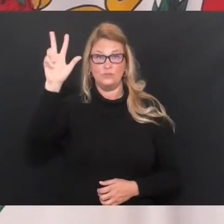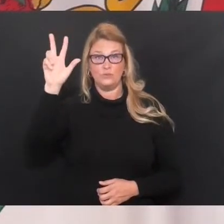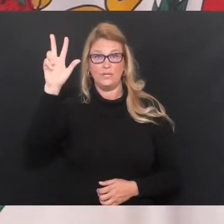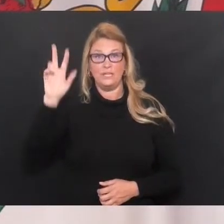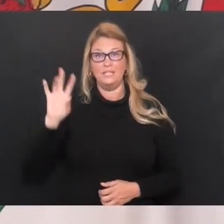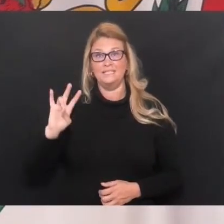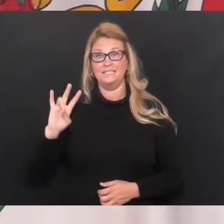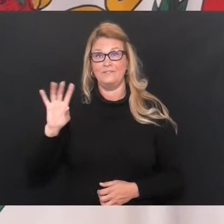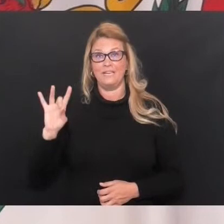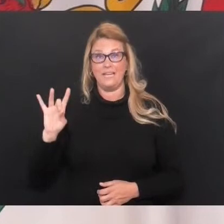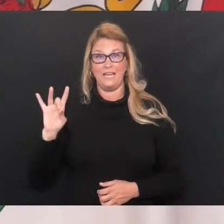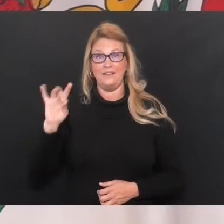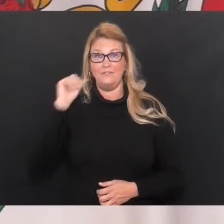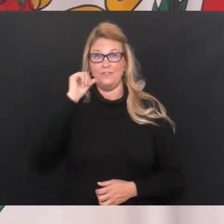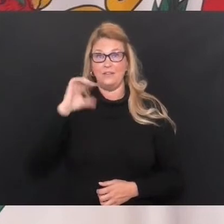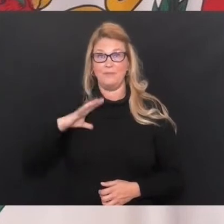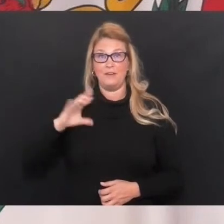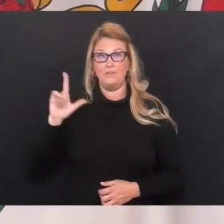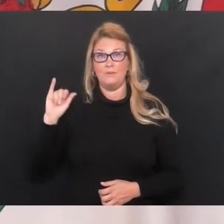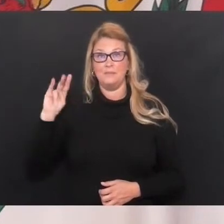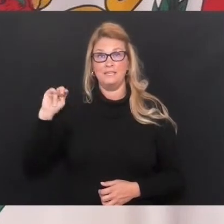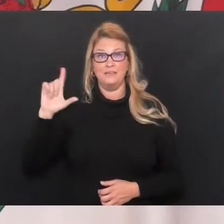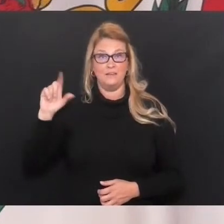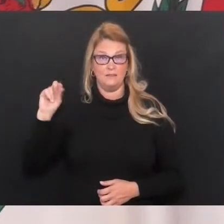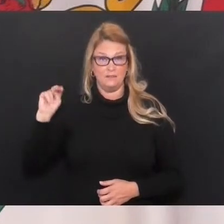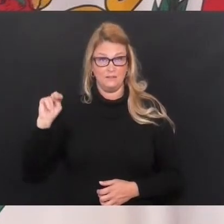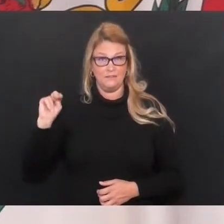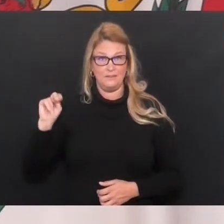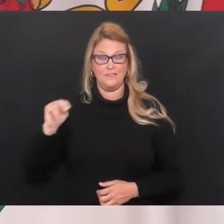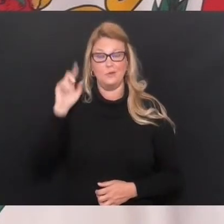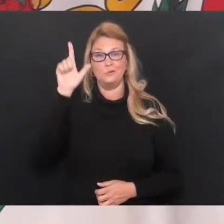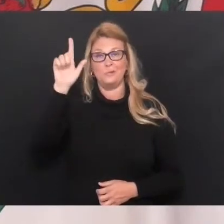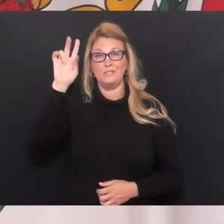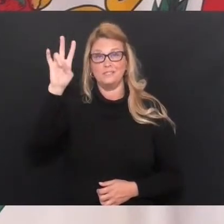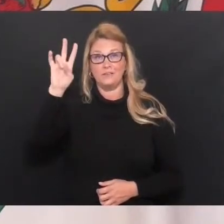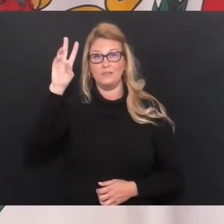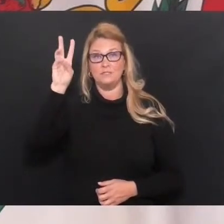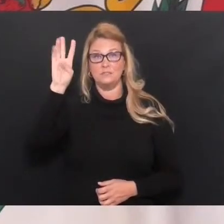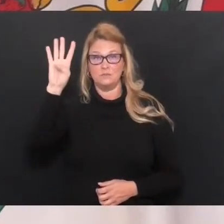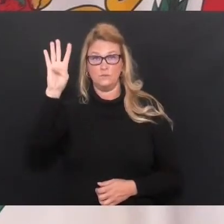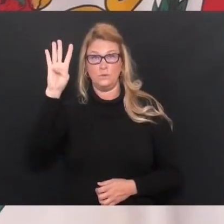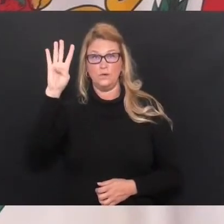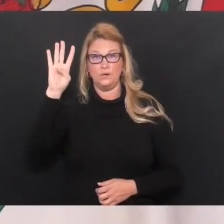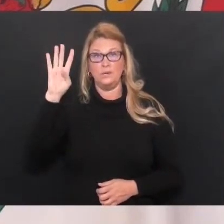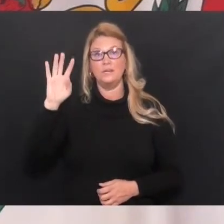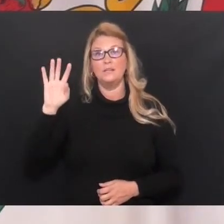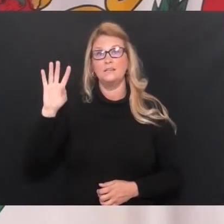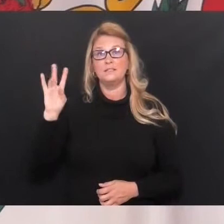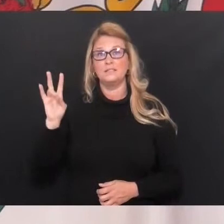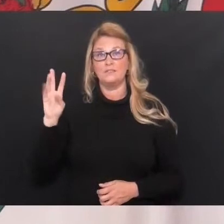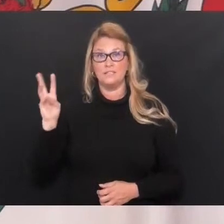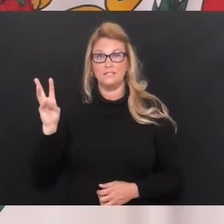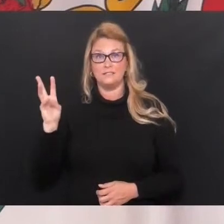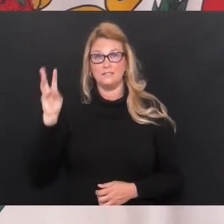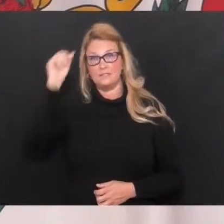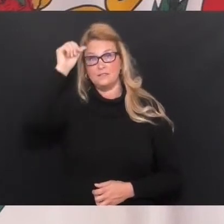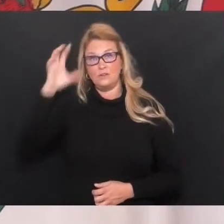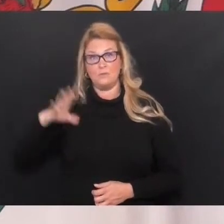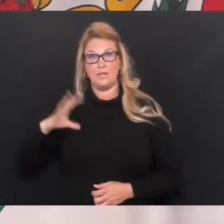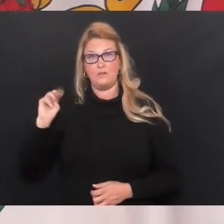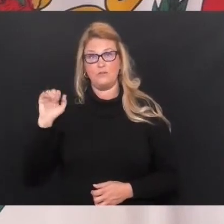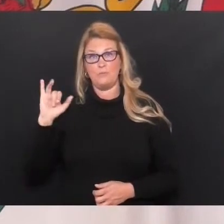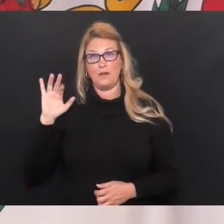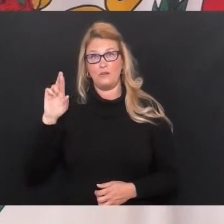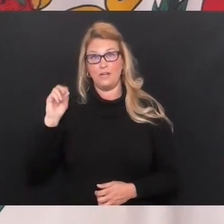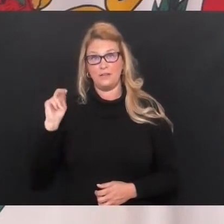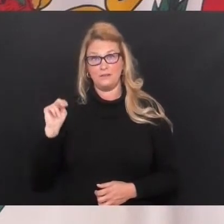is a 78-year-old female from Lincoln County. Our 2,764th death is a 76-year-old male from Marion